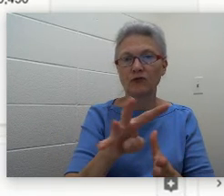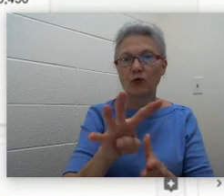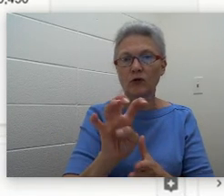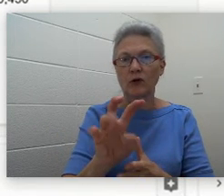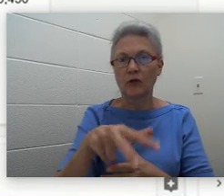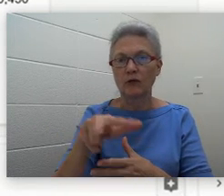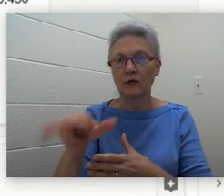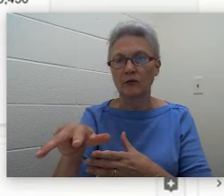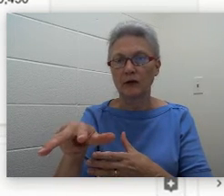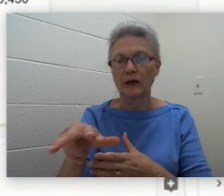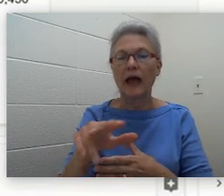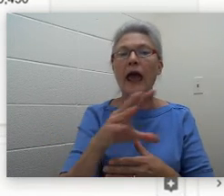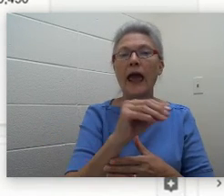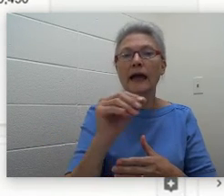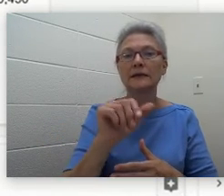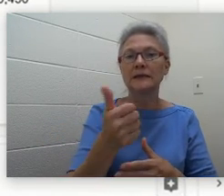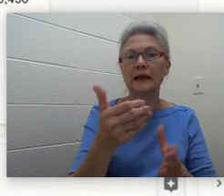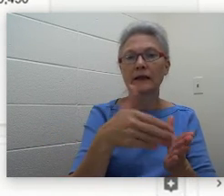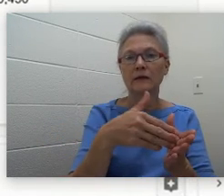10,433, and